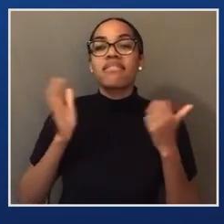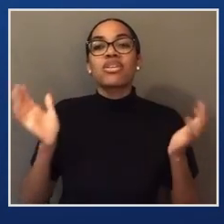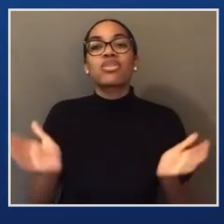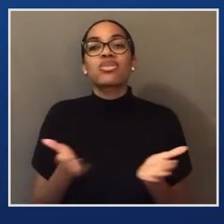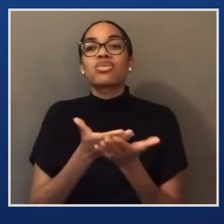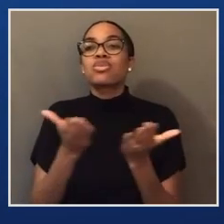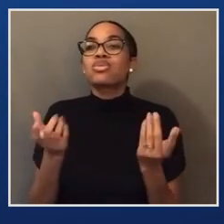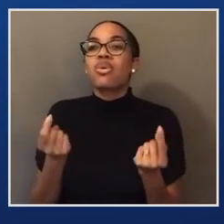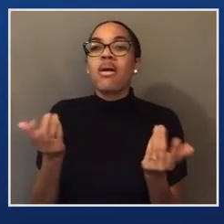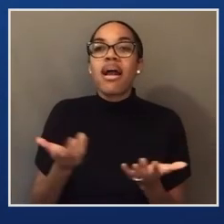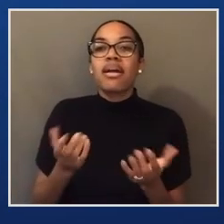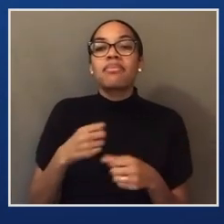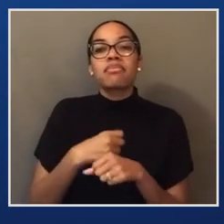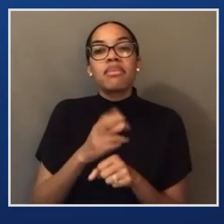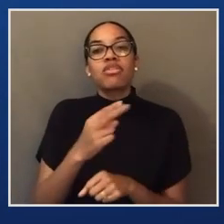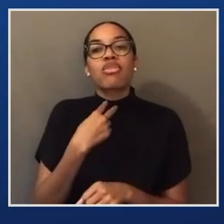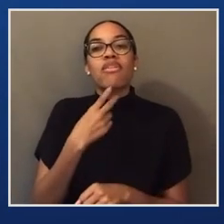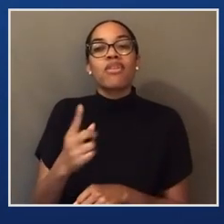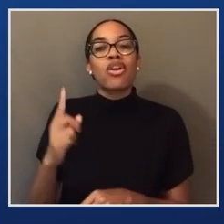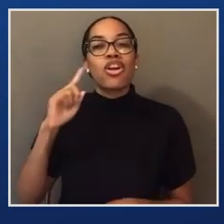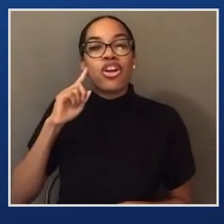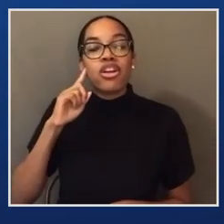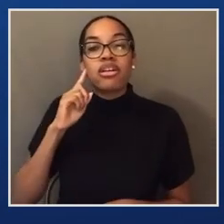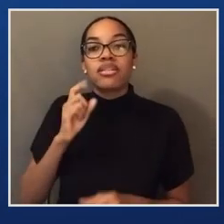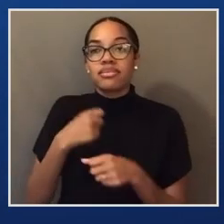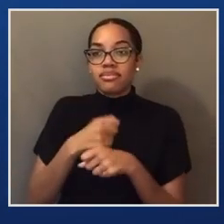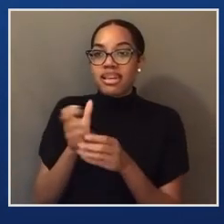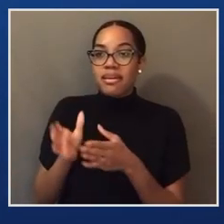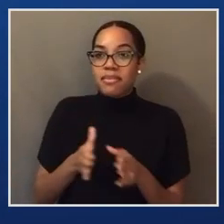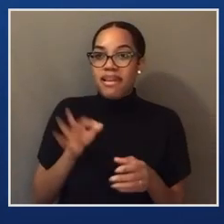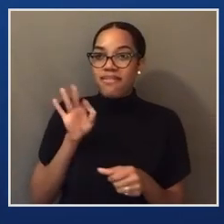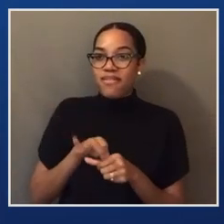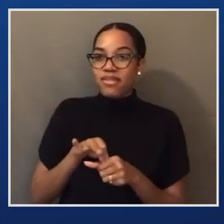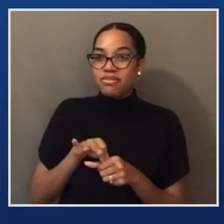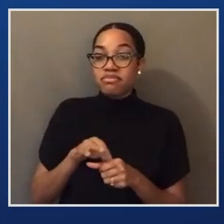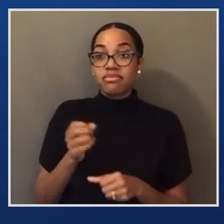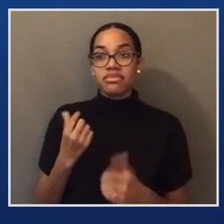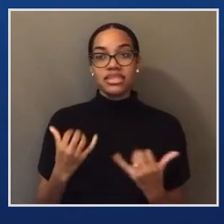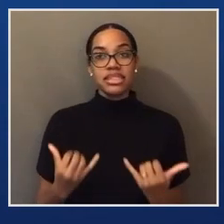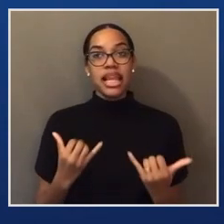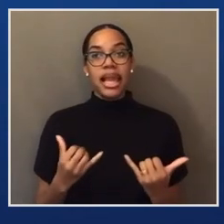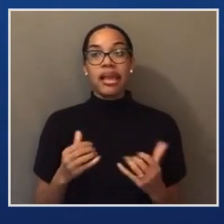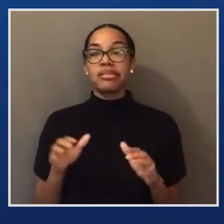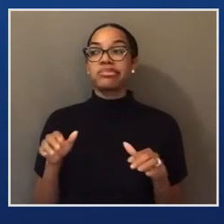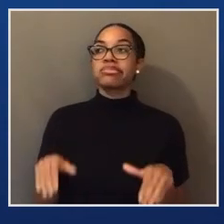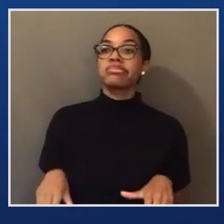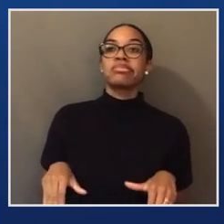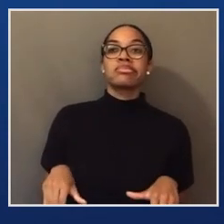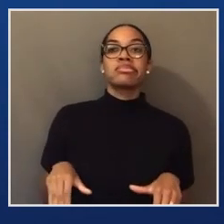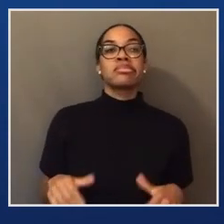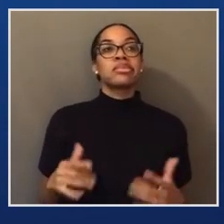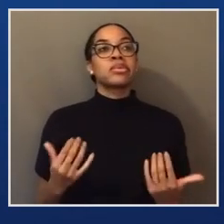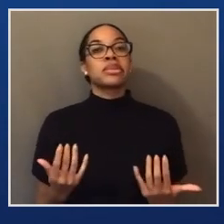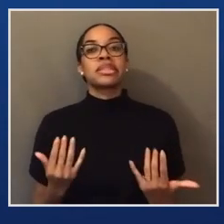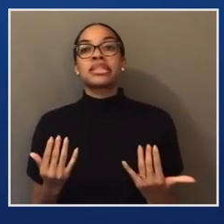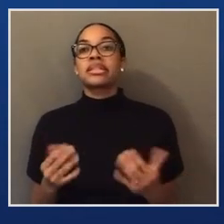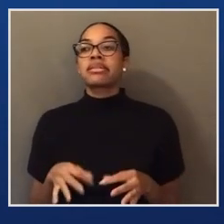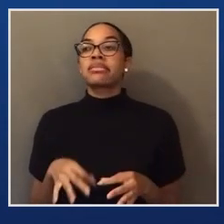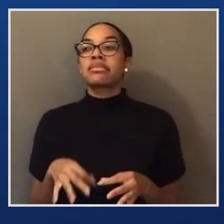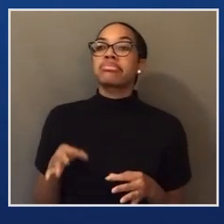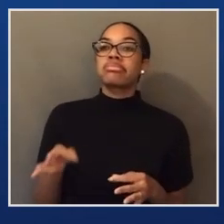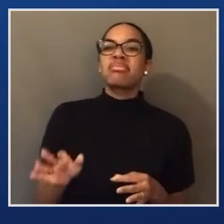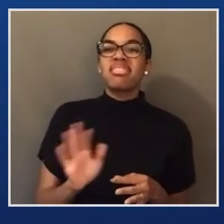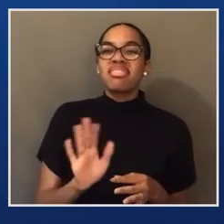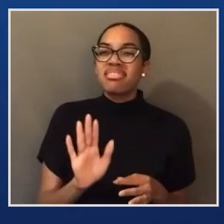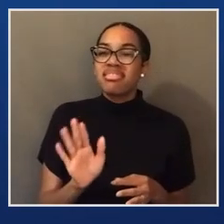by making a plan to vote. This isn't the time to sit on the sidelines, and we do not want to